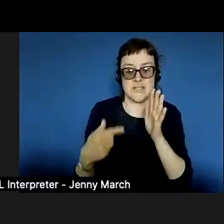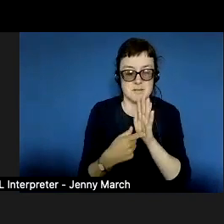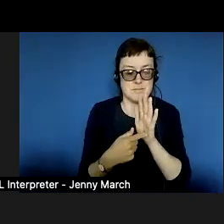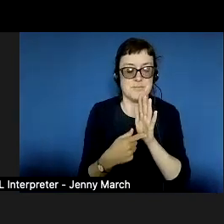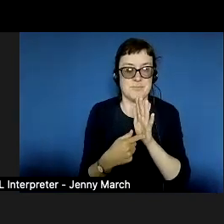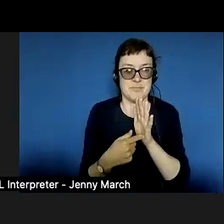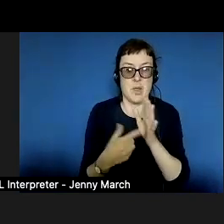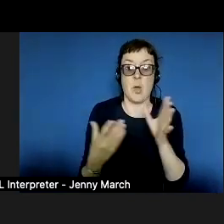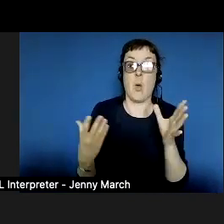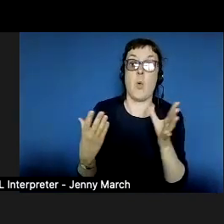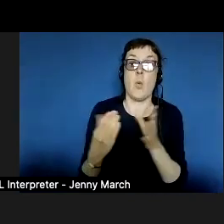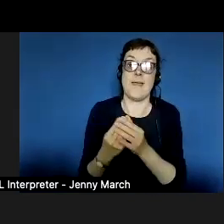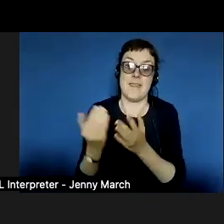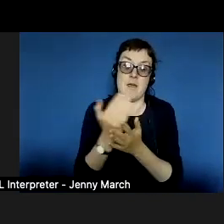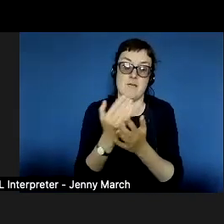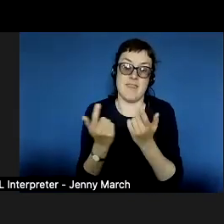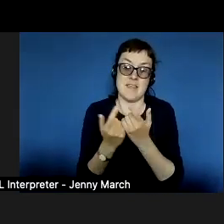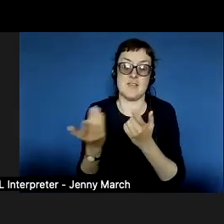the archive work as well.